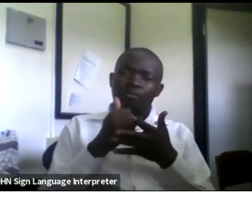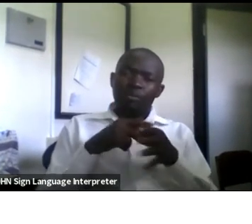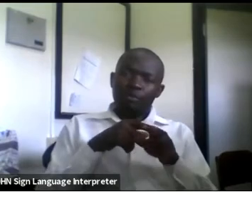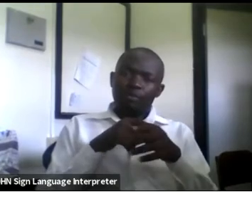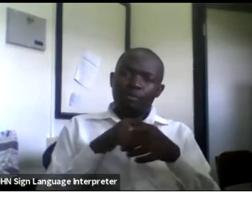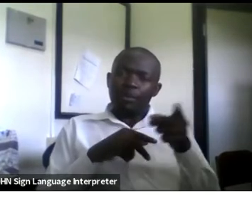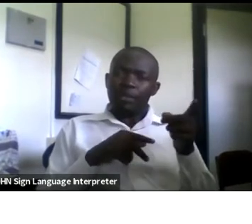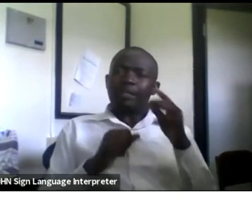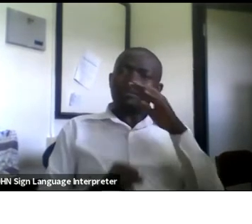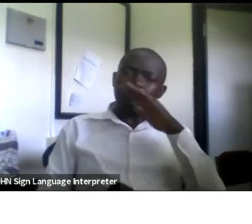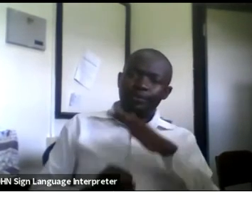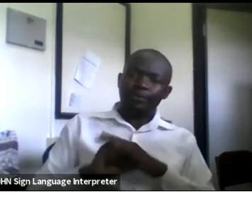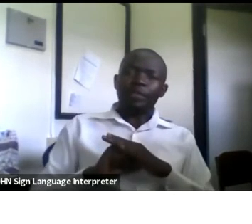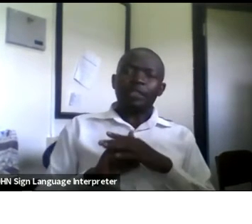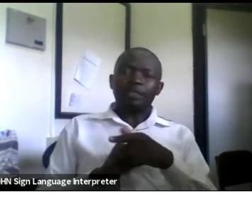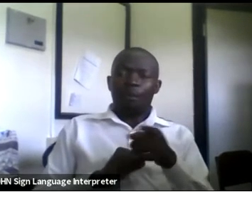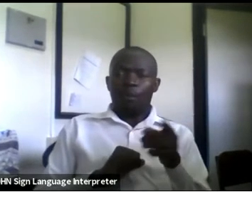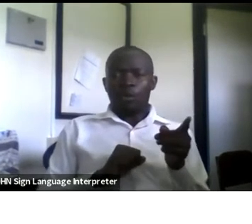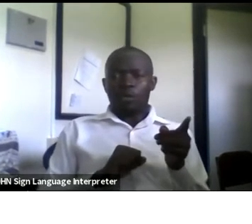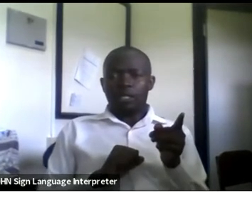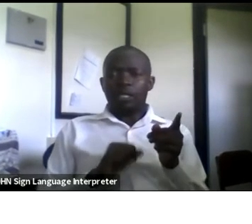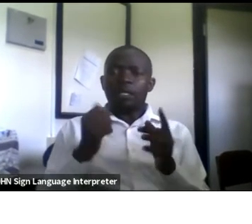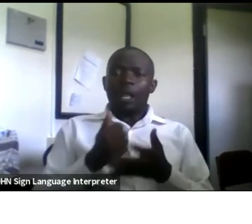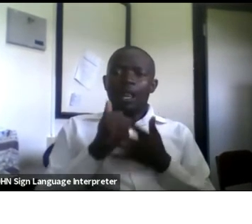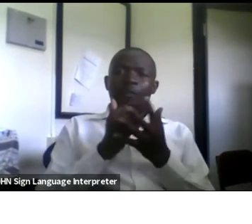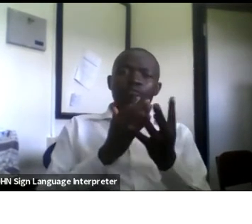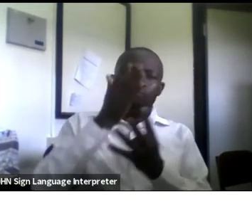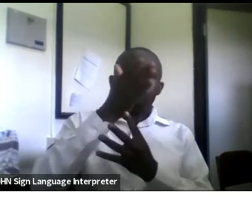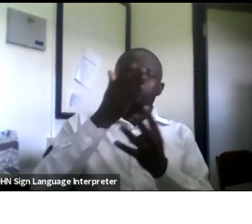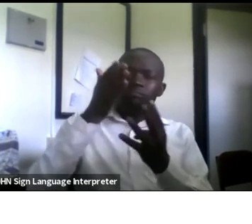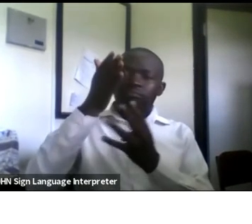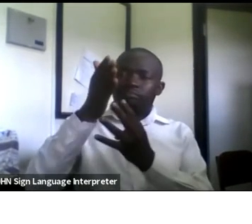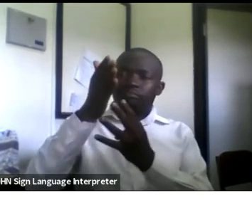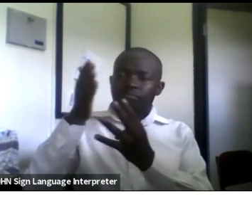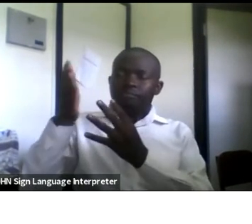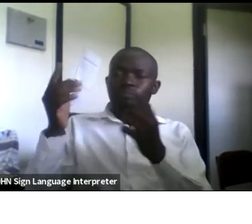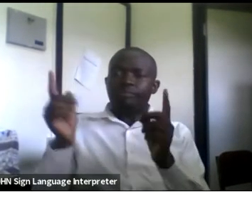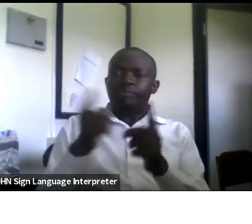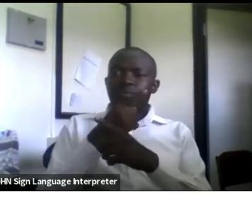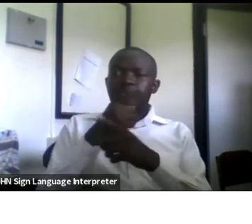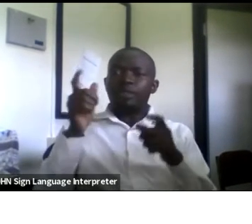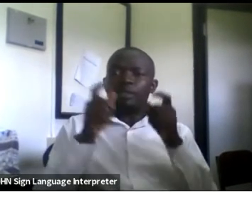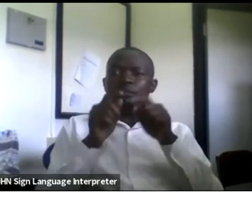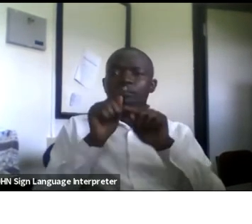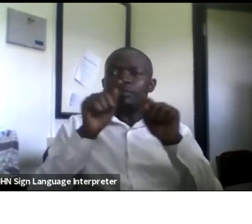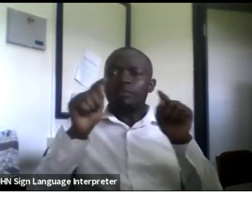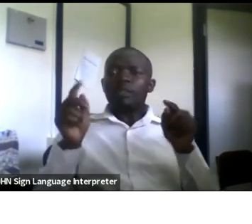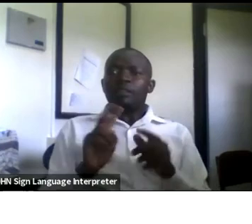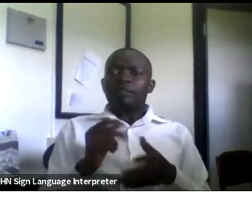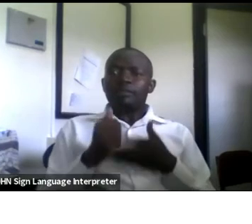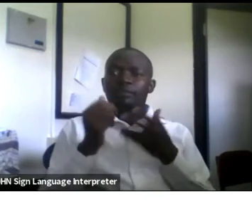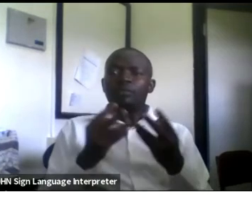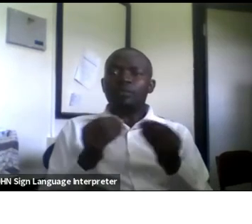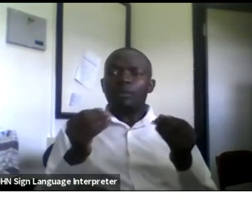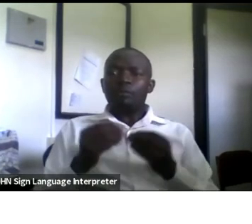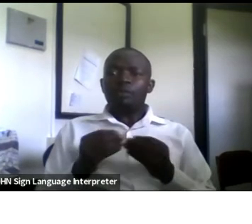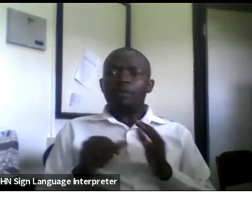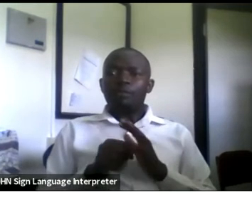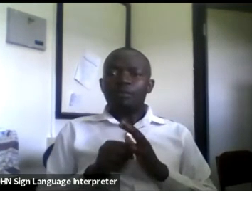support, they've been able to reach out to a lot of people with problems with vision as well